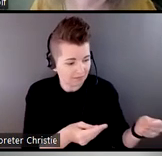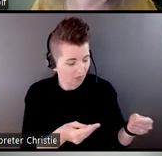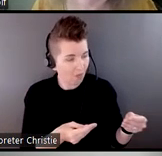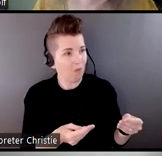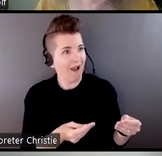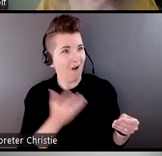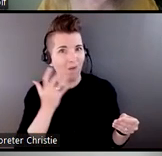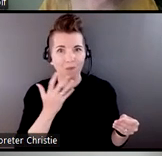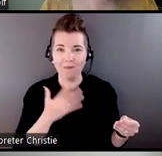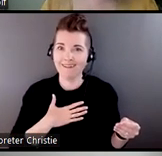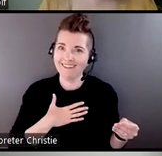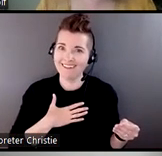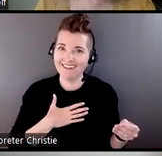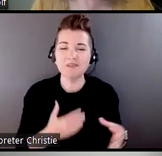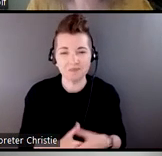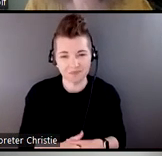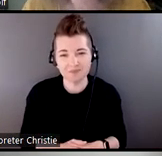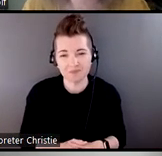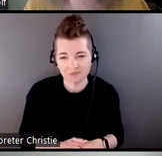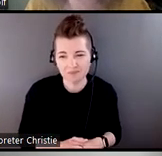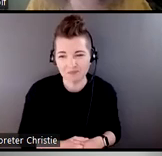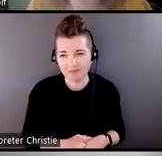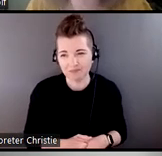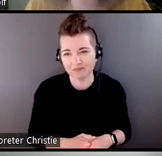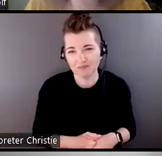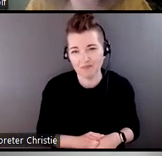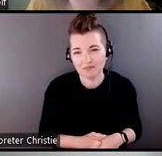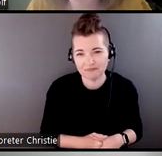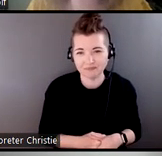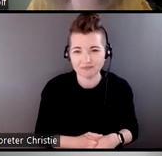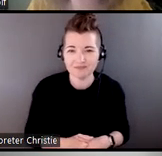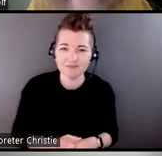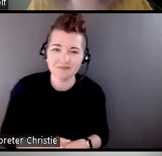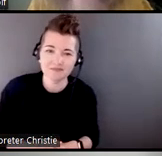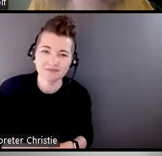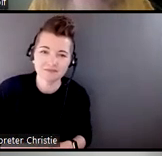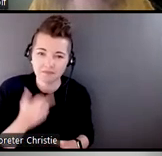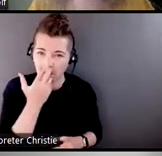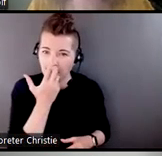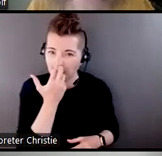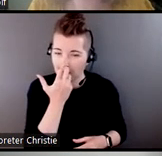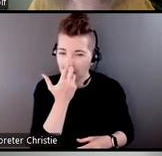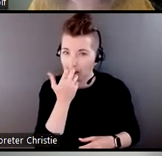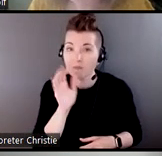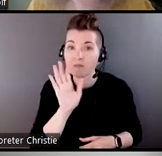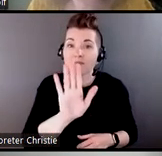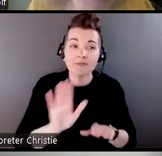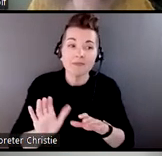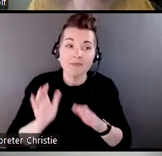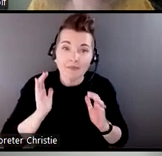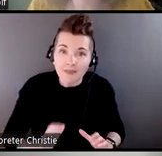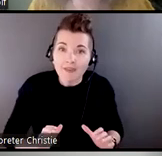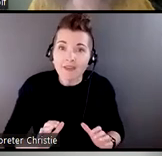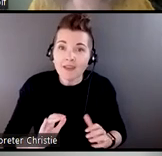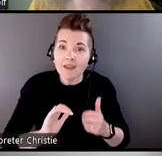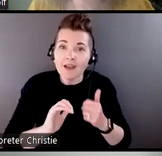lot. And also think about your target audience and how they like to be communicated with. I